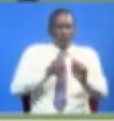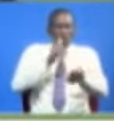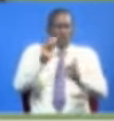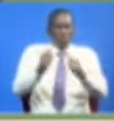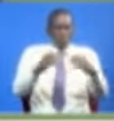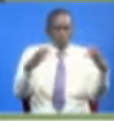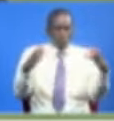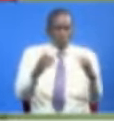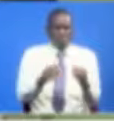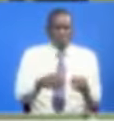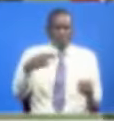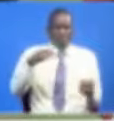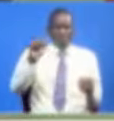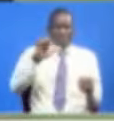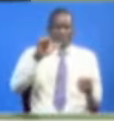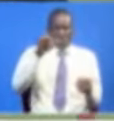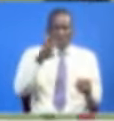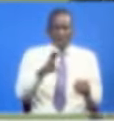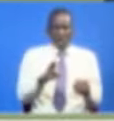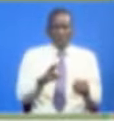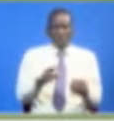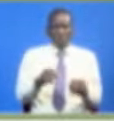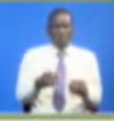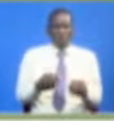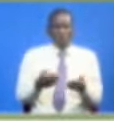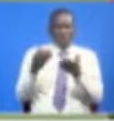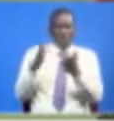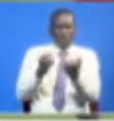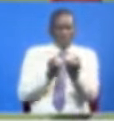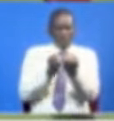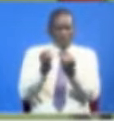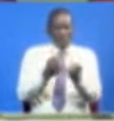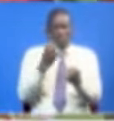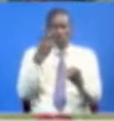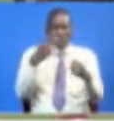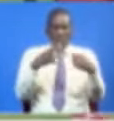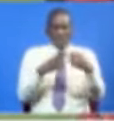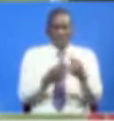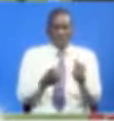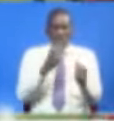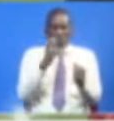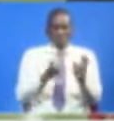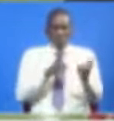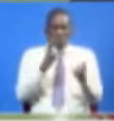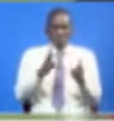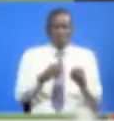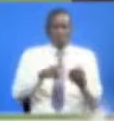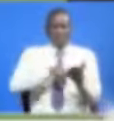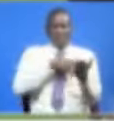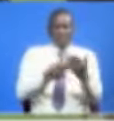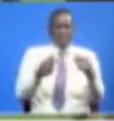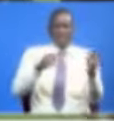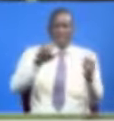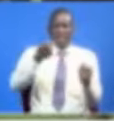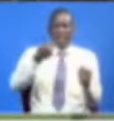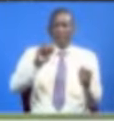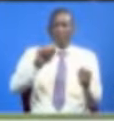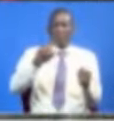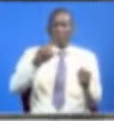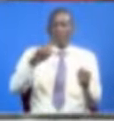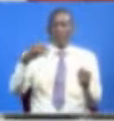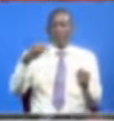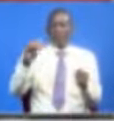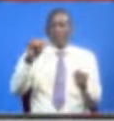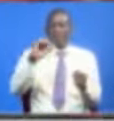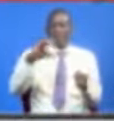Hesla Hisa, who came off the bench during the Saturday's 29-22 defeat to Madagascar, starts in the second row alongside